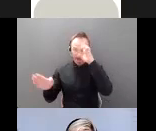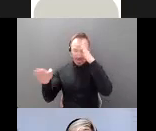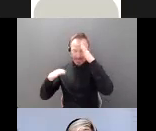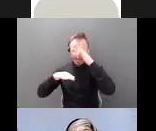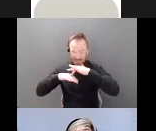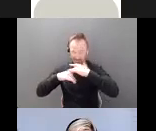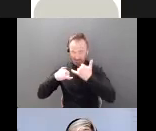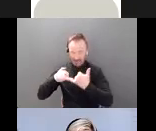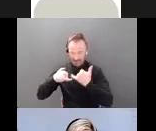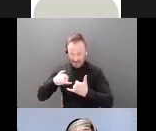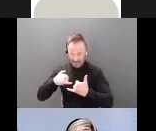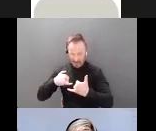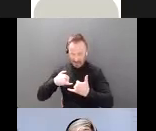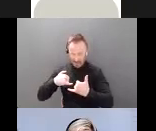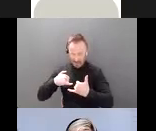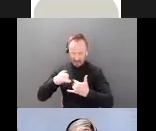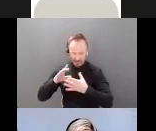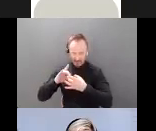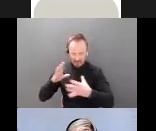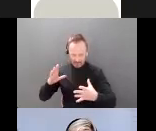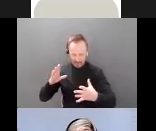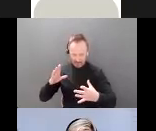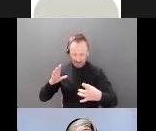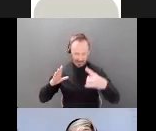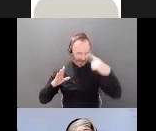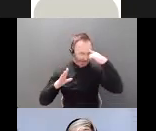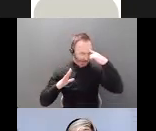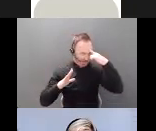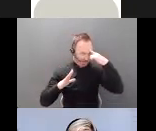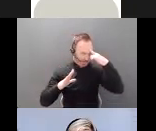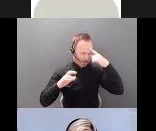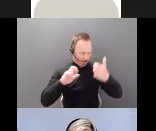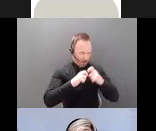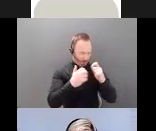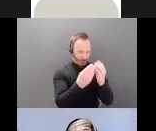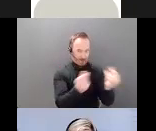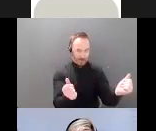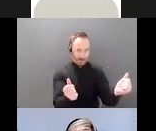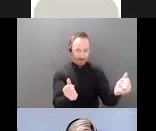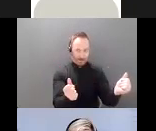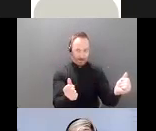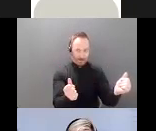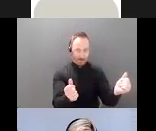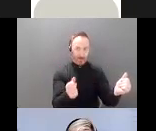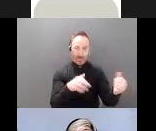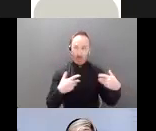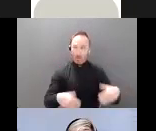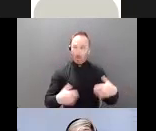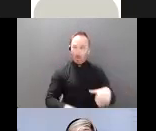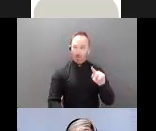the problem solving mindset. And this is a very powerful tool. And interestingly enough,